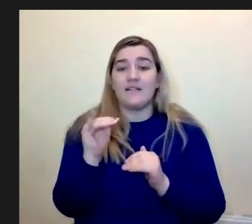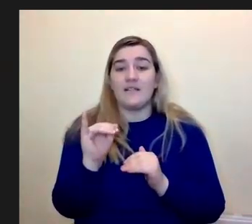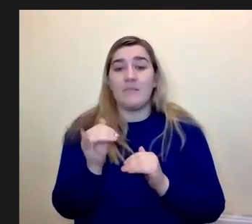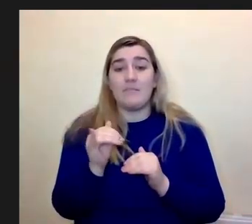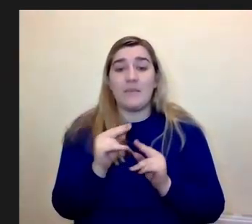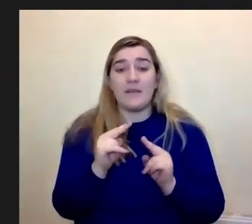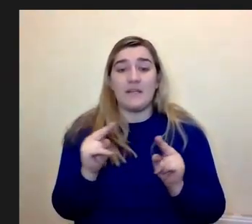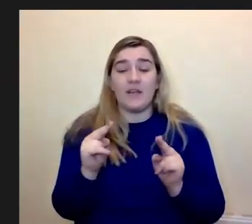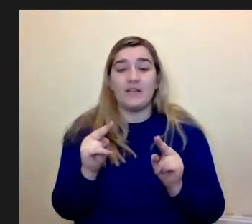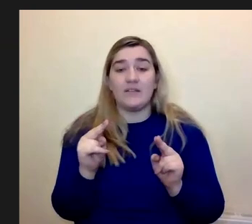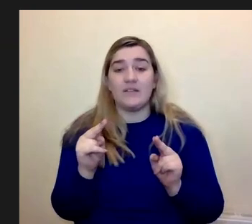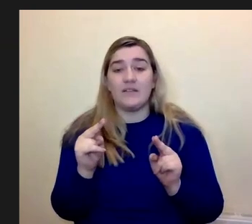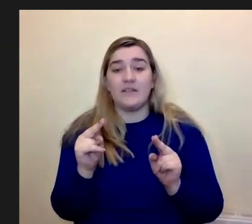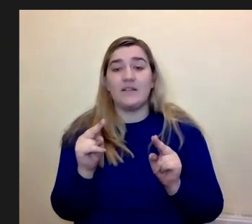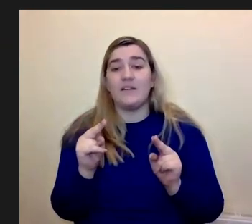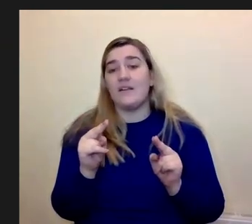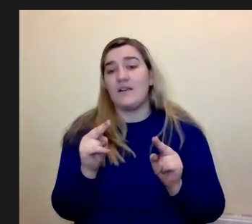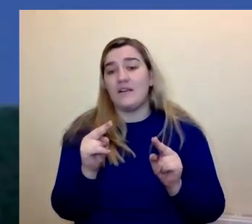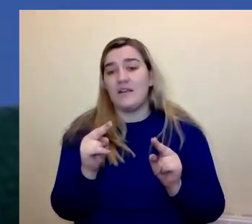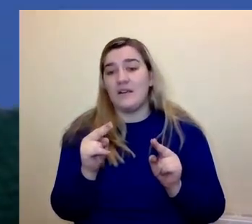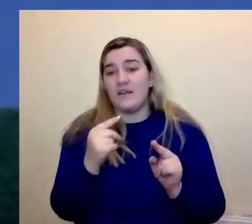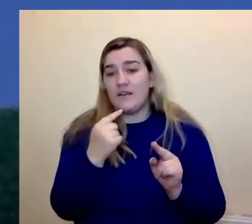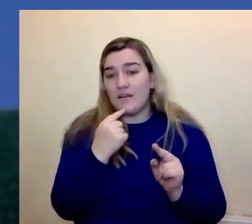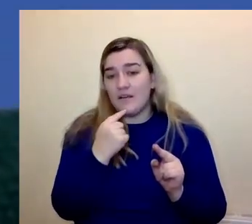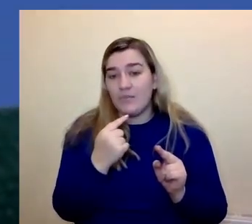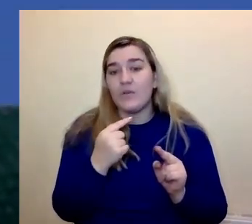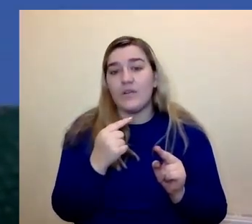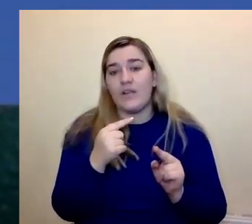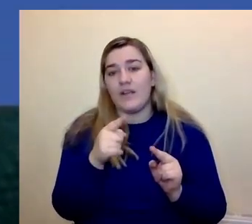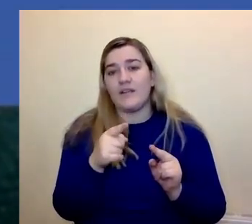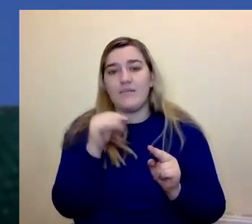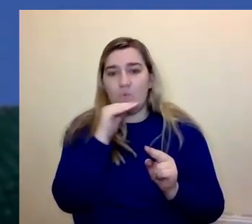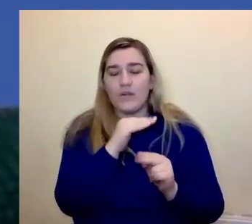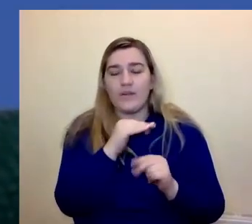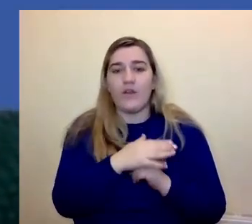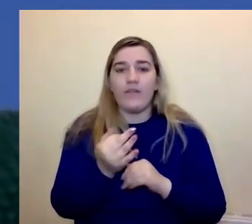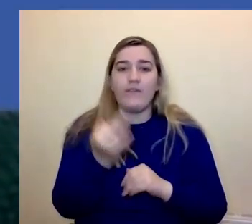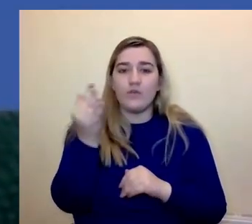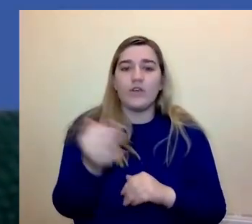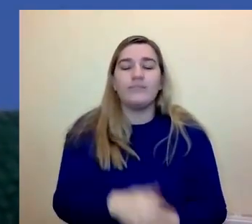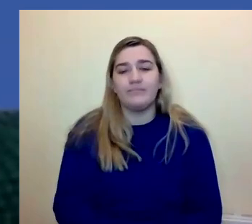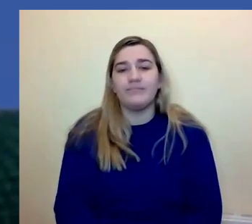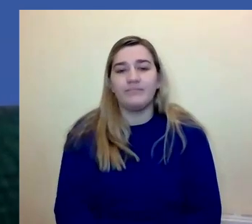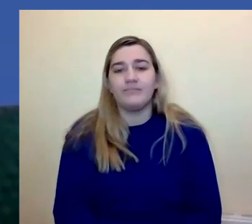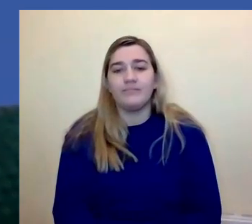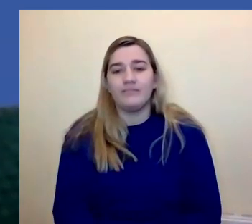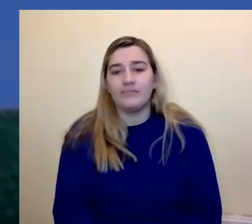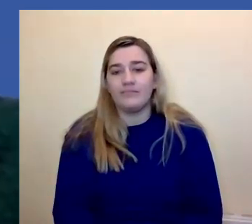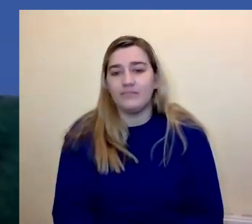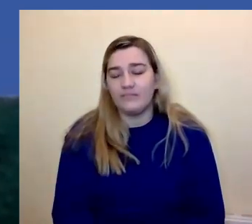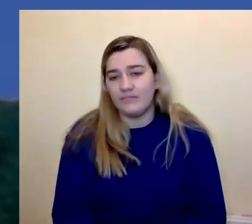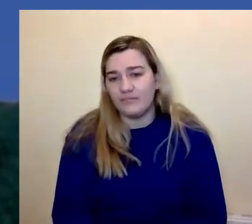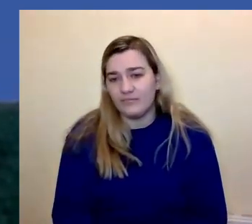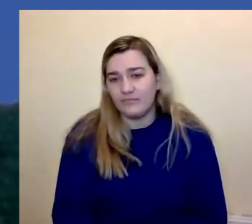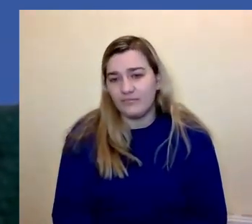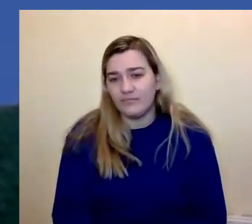what I need in the future. Very good. Good insight, Lydia. Thank you. And I